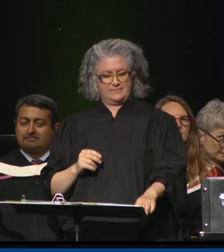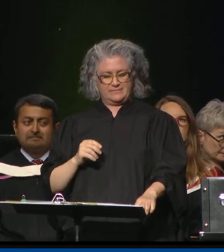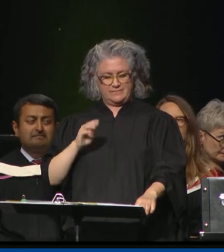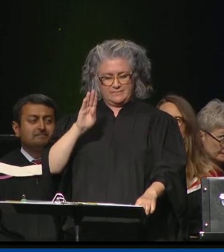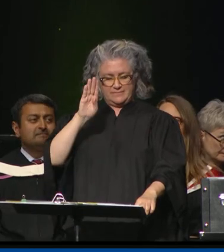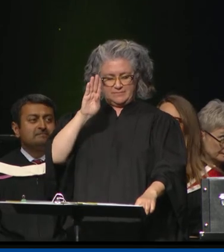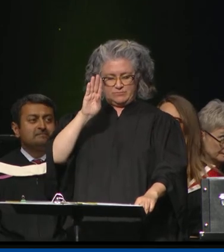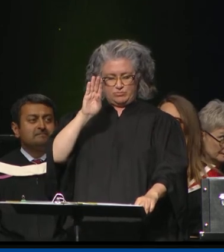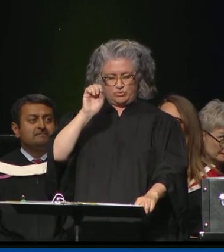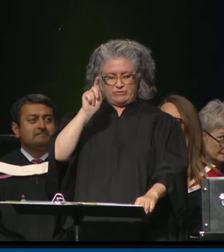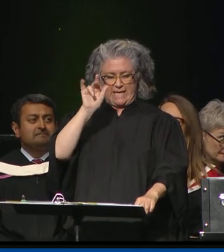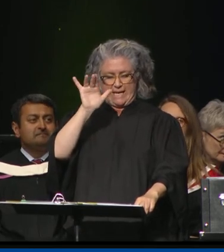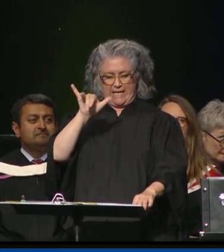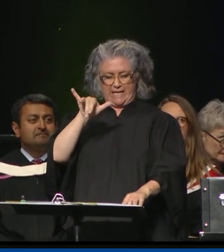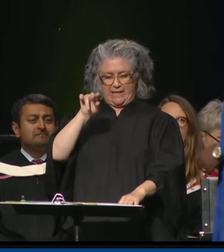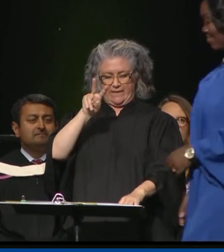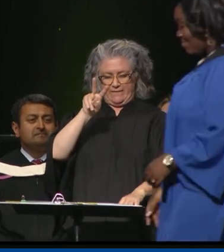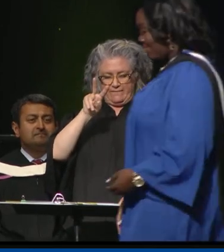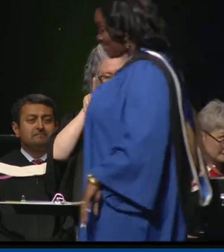Brittany Vivier.